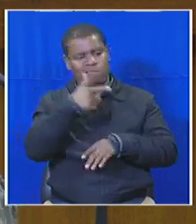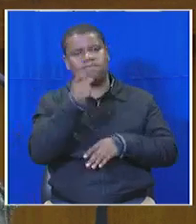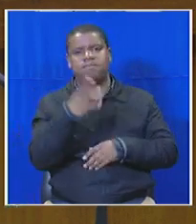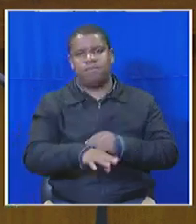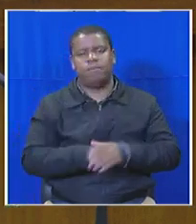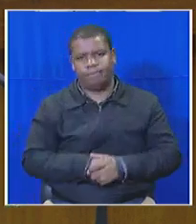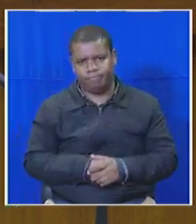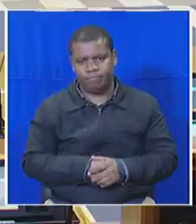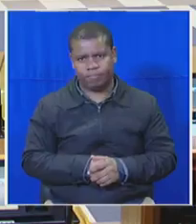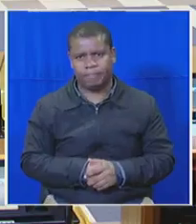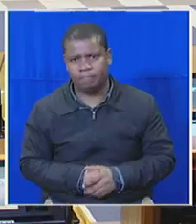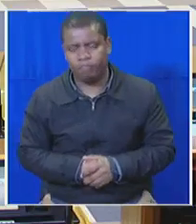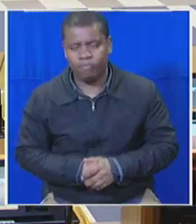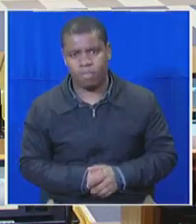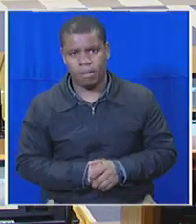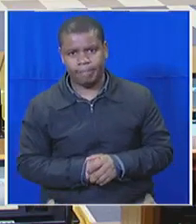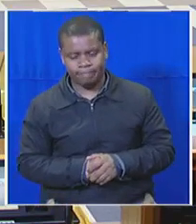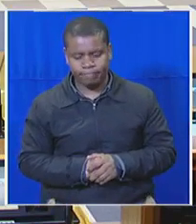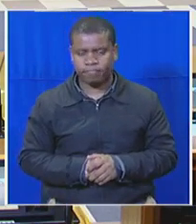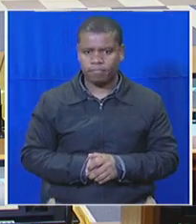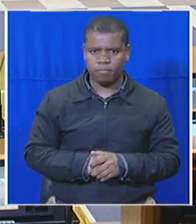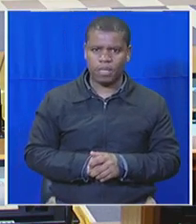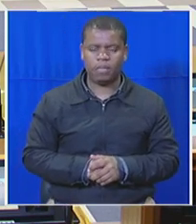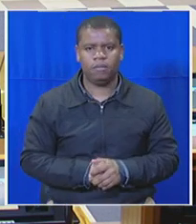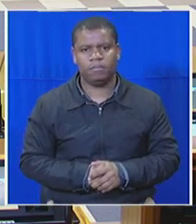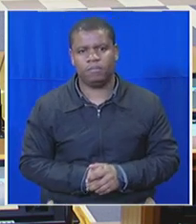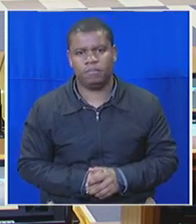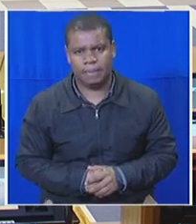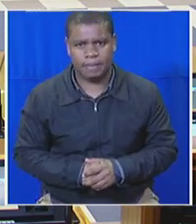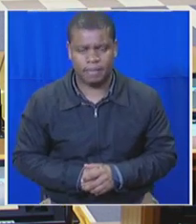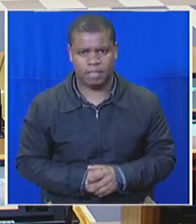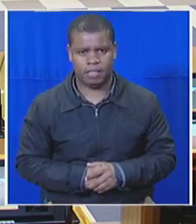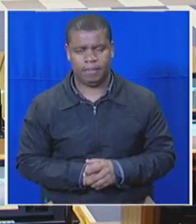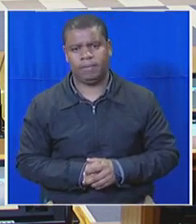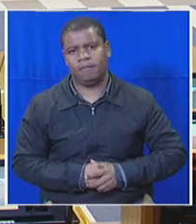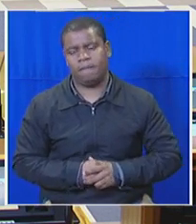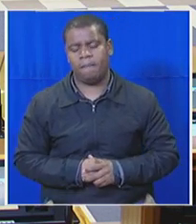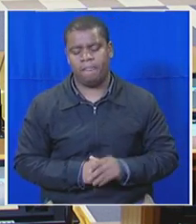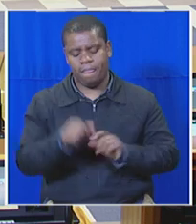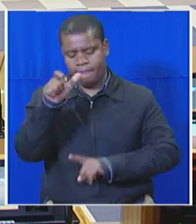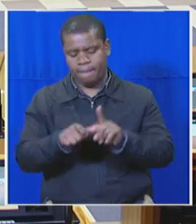you, Madam. Thank you, honorable member. Honorable Sheikh Imam.